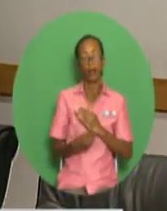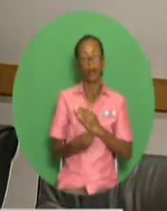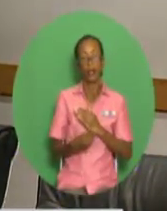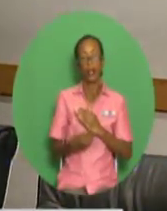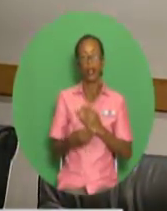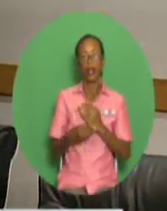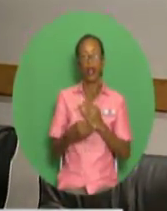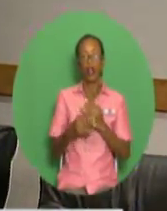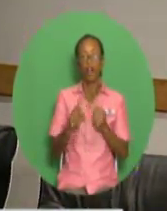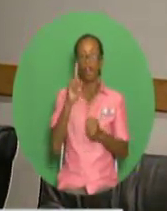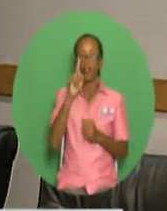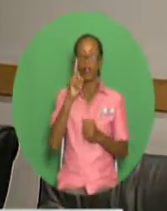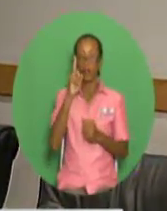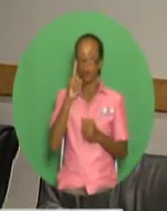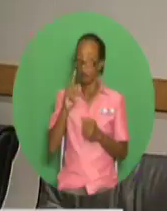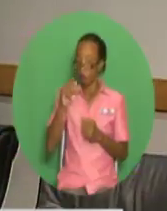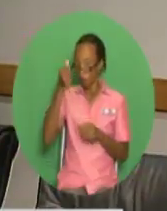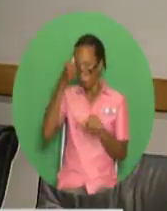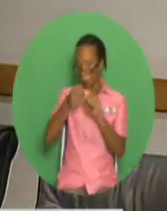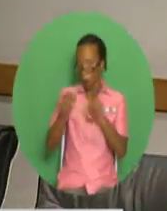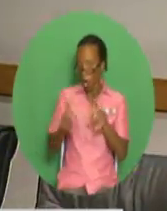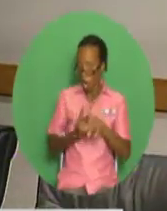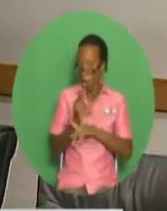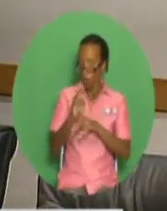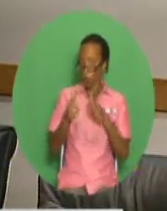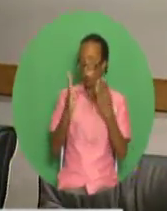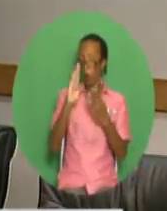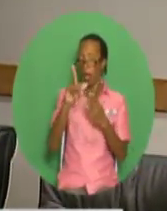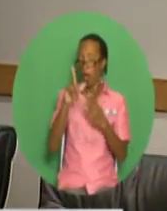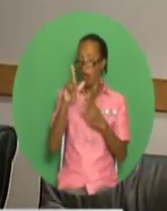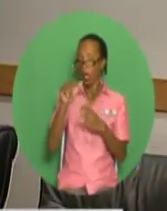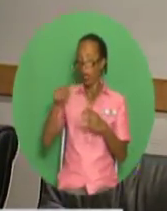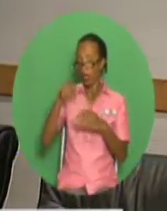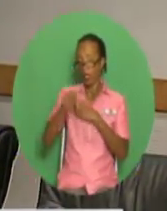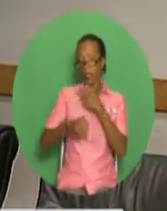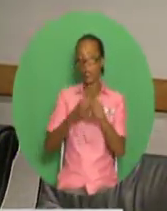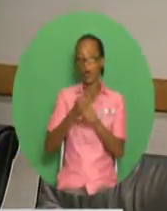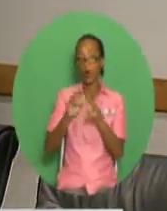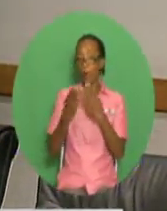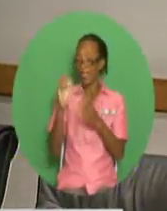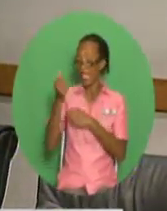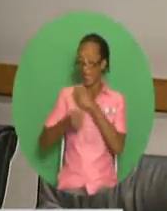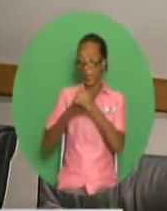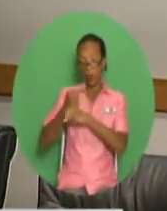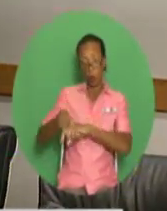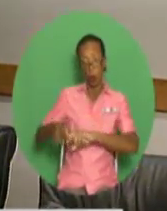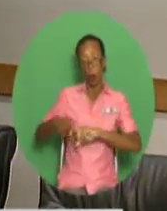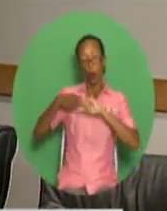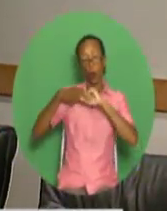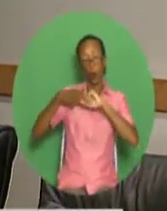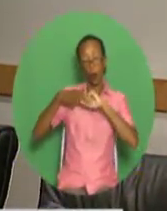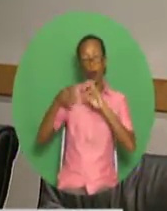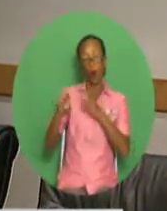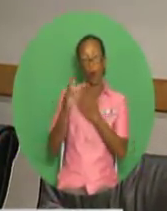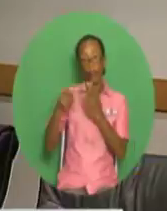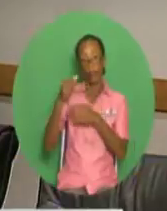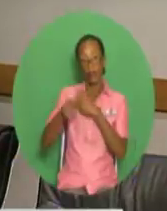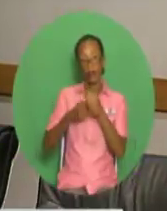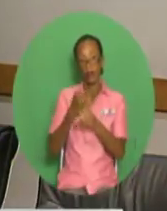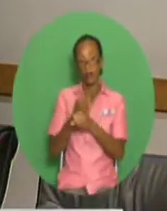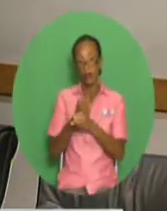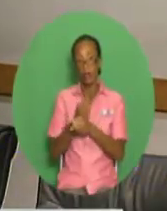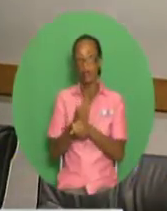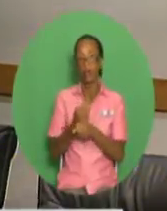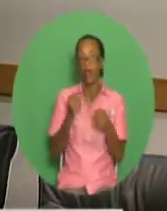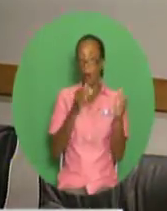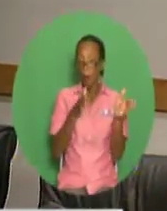starting with the Brian Lara Cricket Academy, which was opened earlier this year, finally after 10 years. We're finalizing the plan with